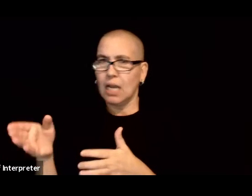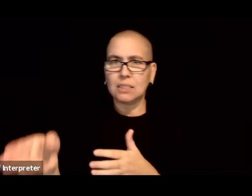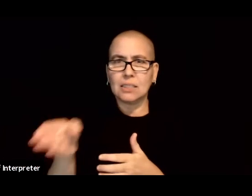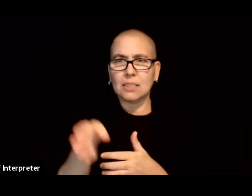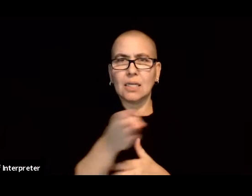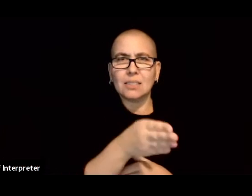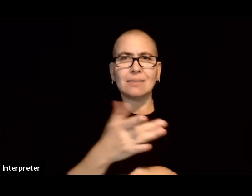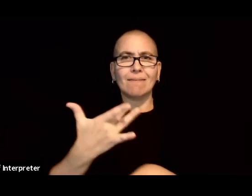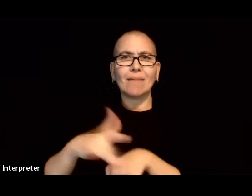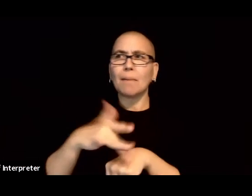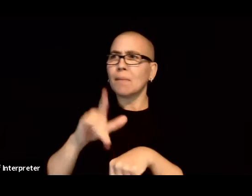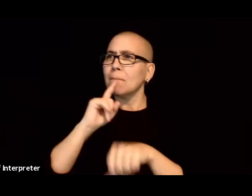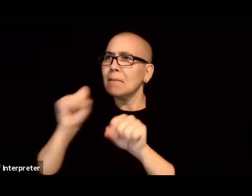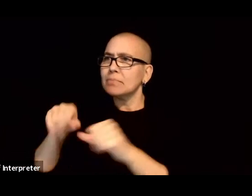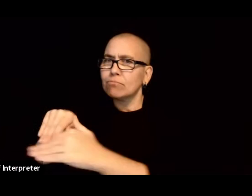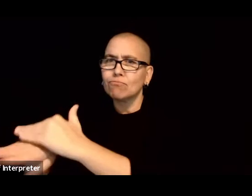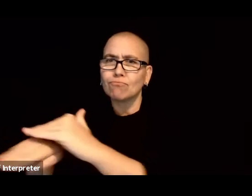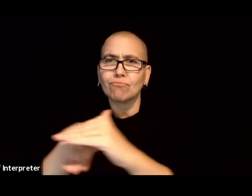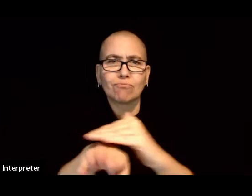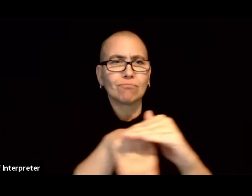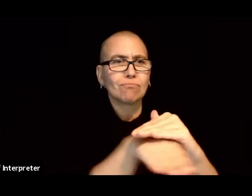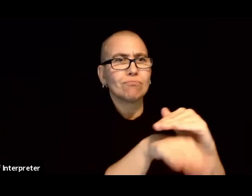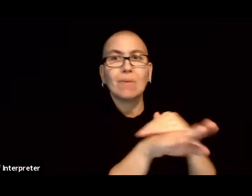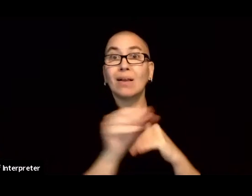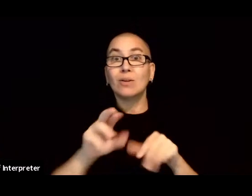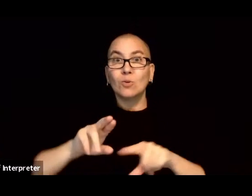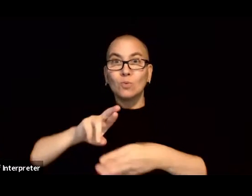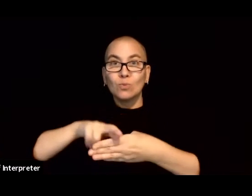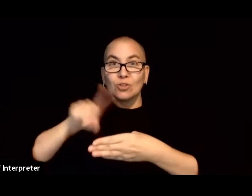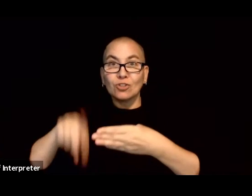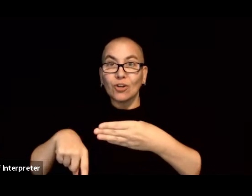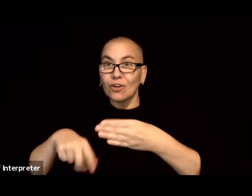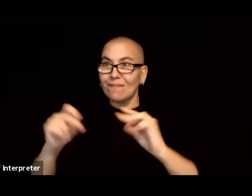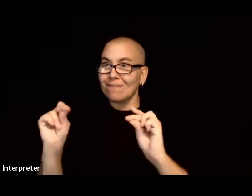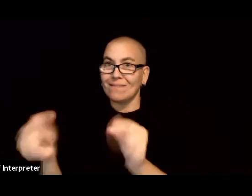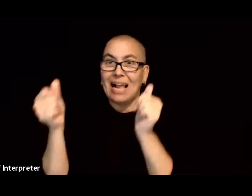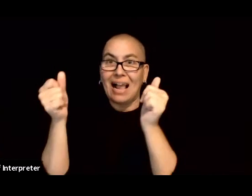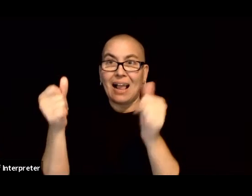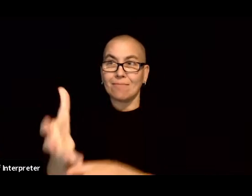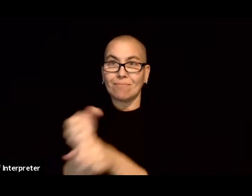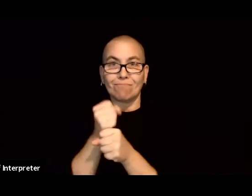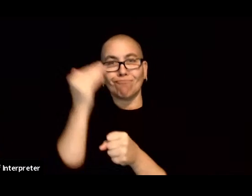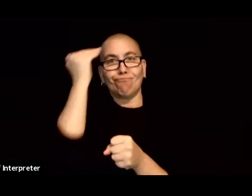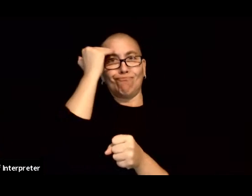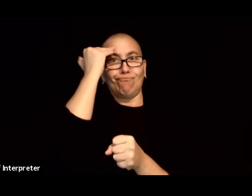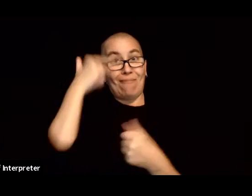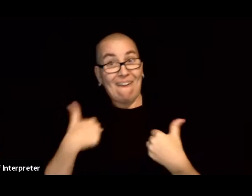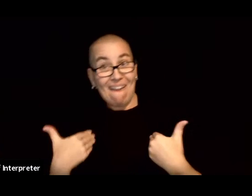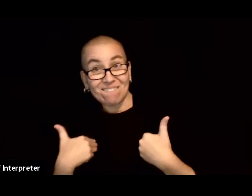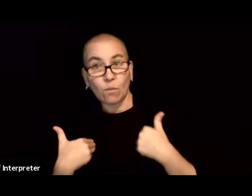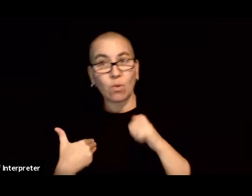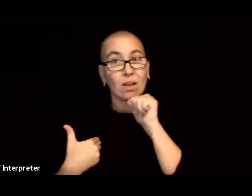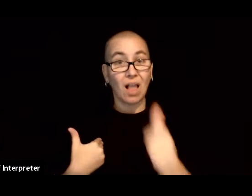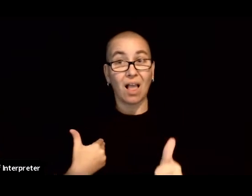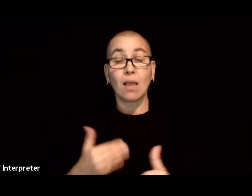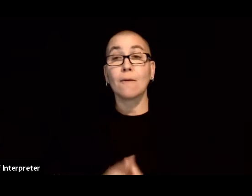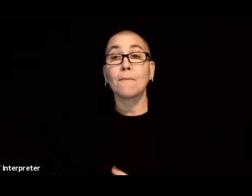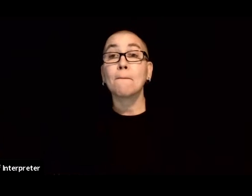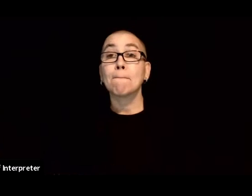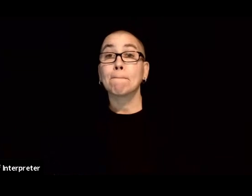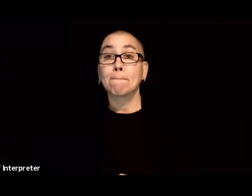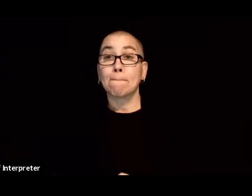us identify cases sooner. But I will also say, you know, just having the test results is only part of the